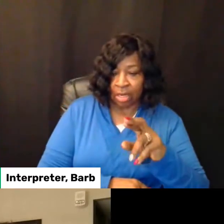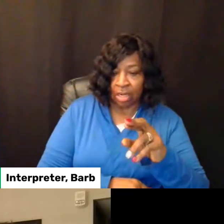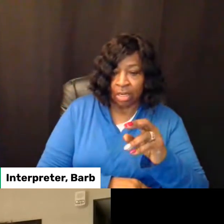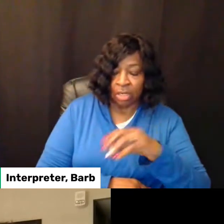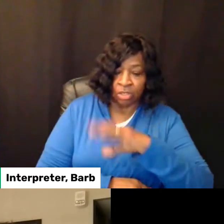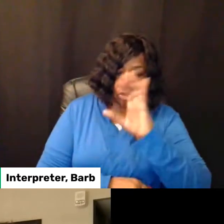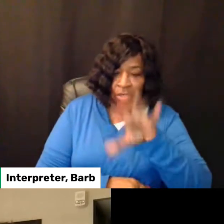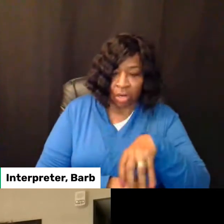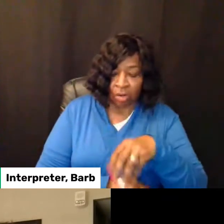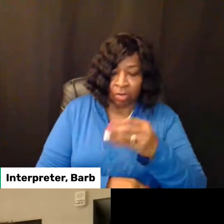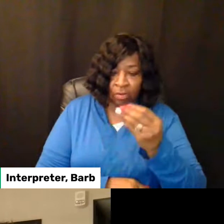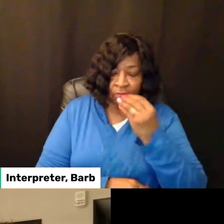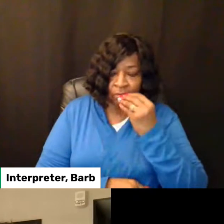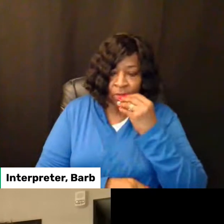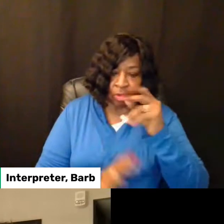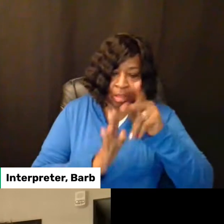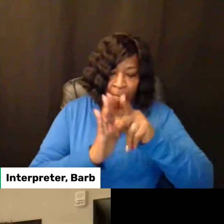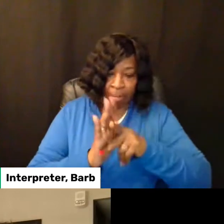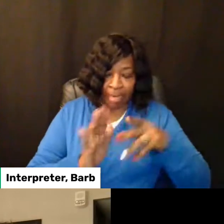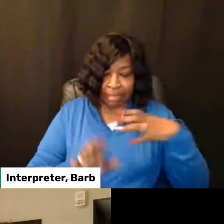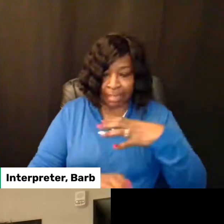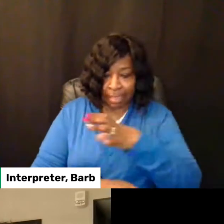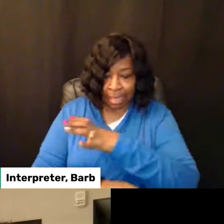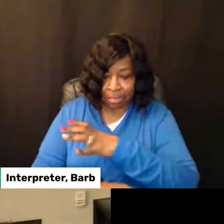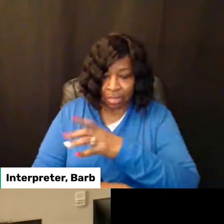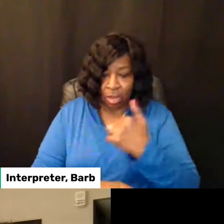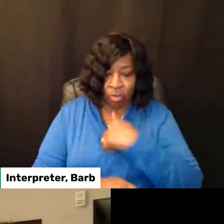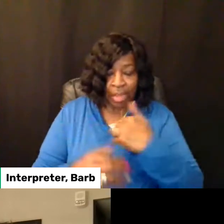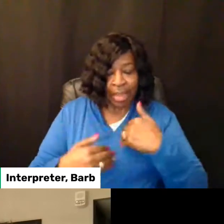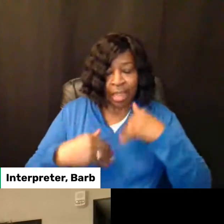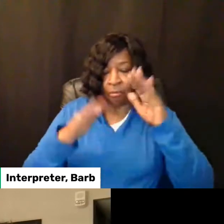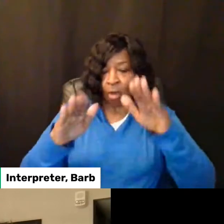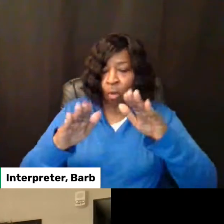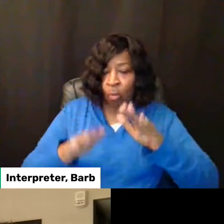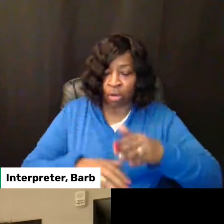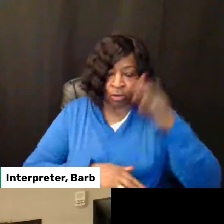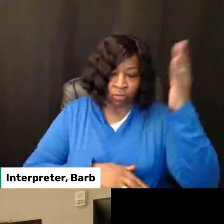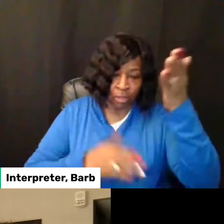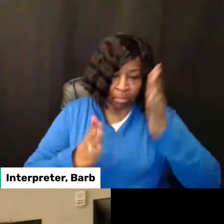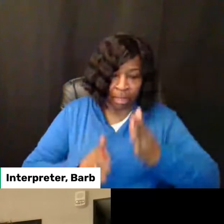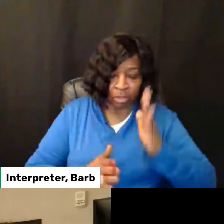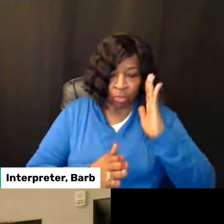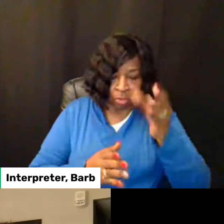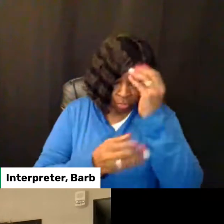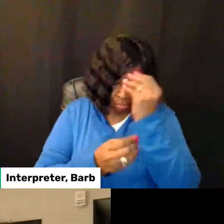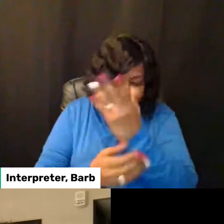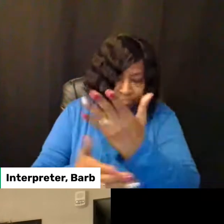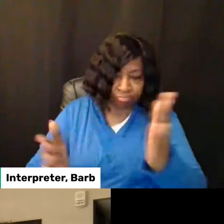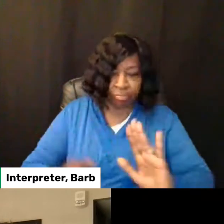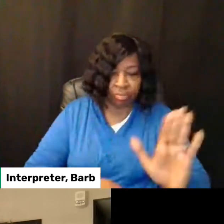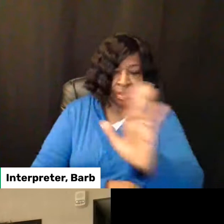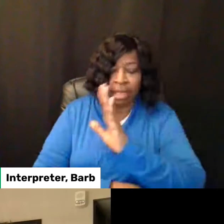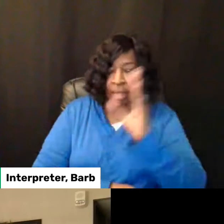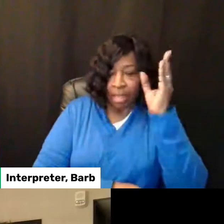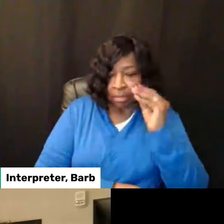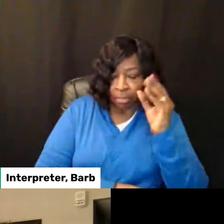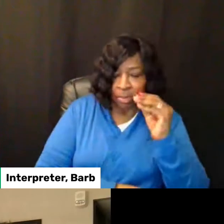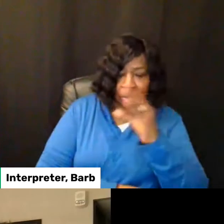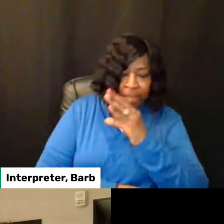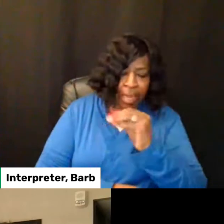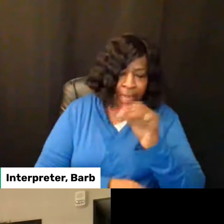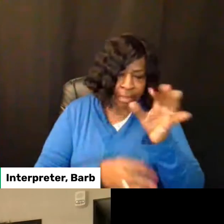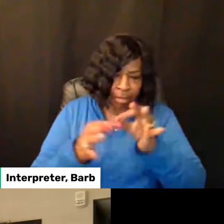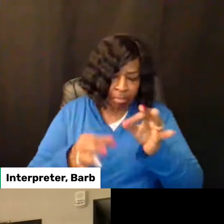wonderful speakers who are going to share their perspective and experience and give an overview of